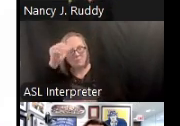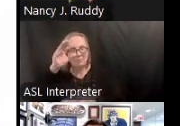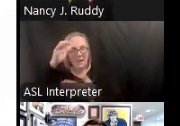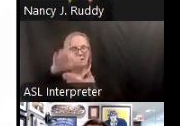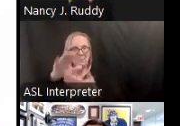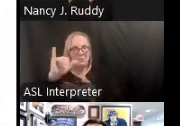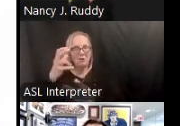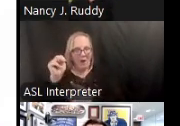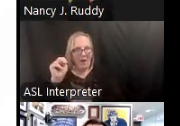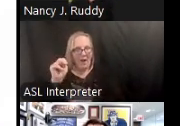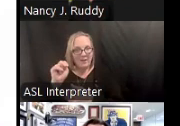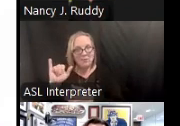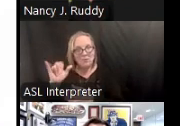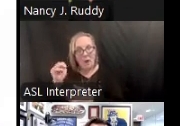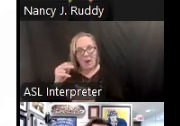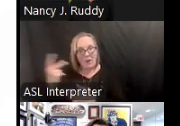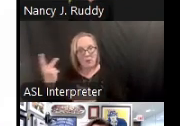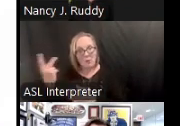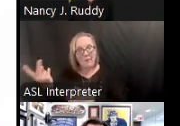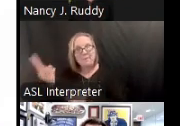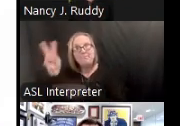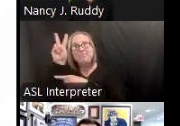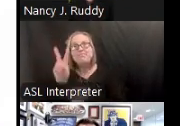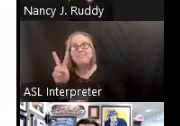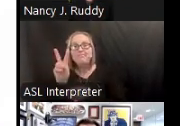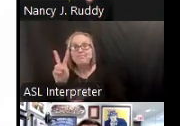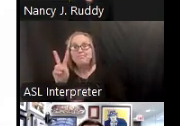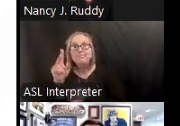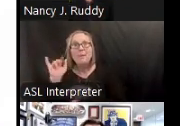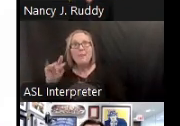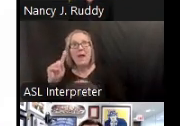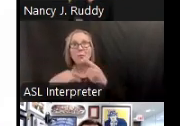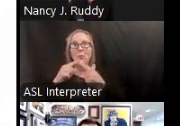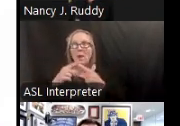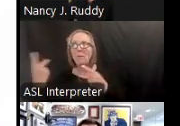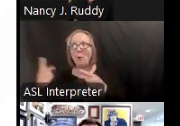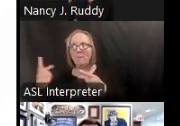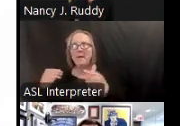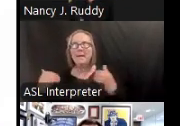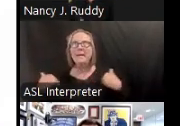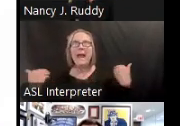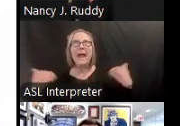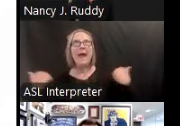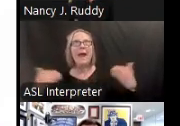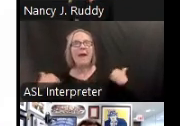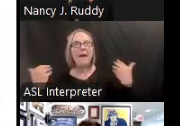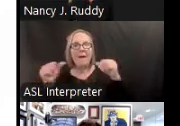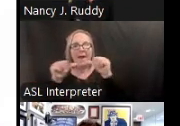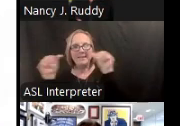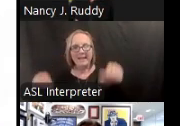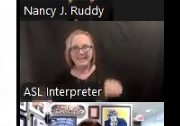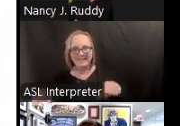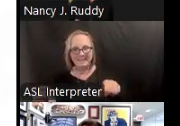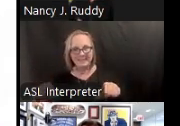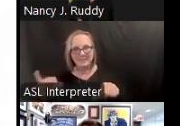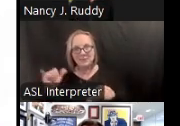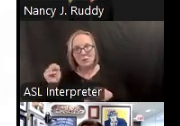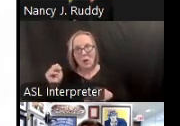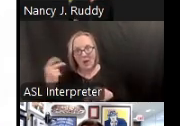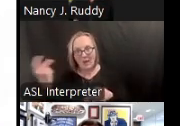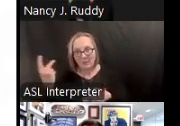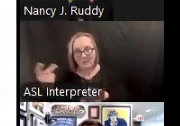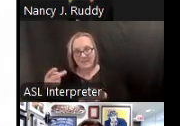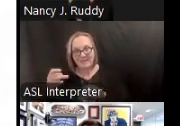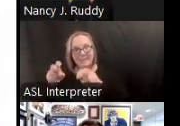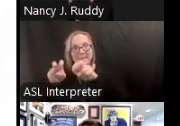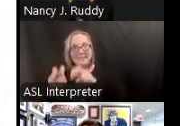find a picture of John and I when we were just starting out as young architects. And ironically, this picture is John and I sitting